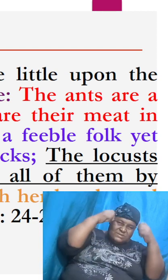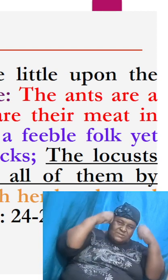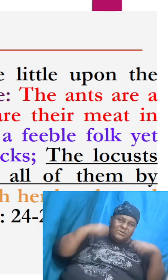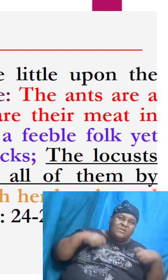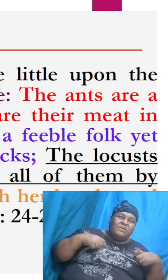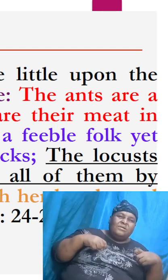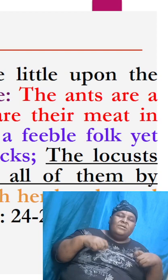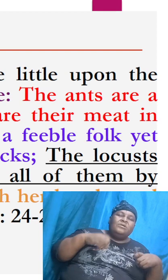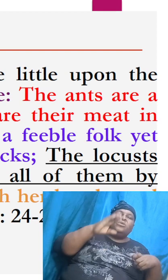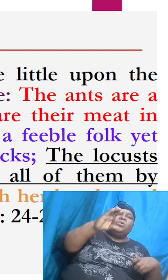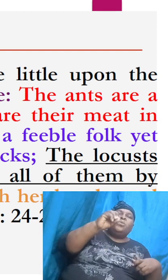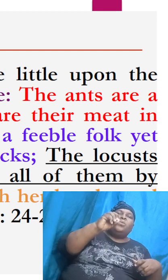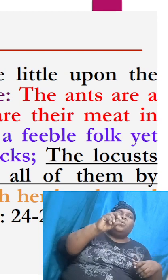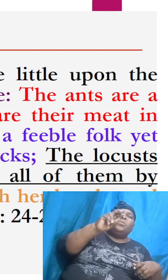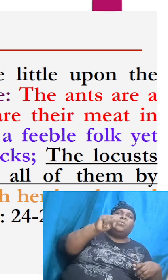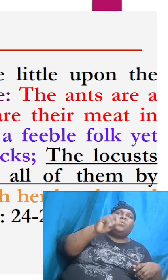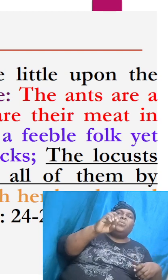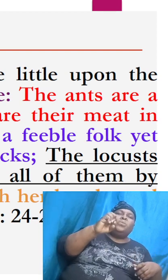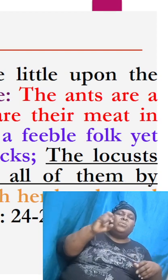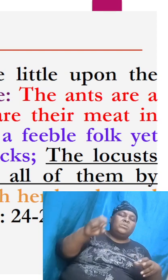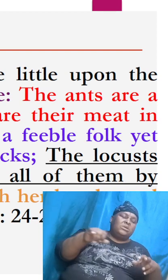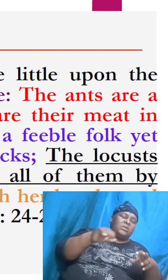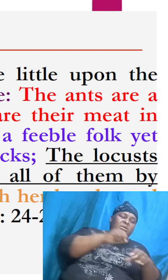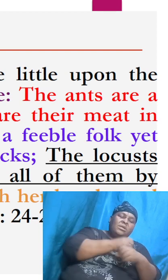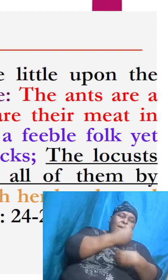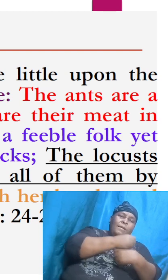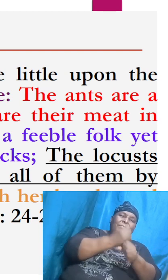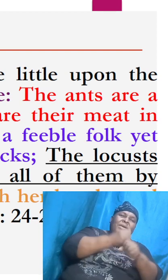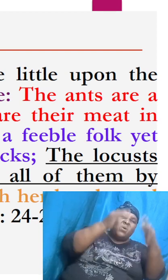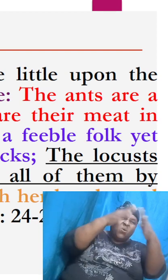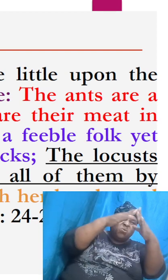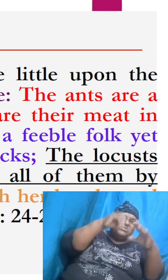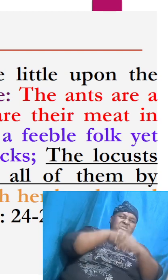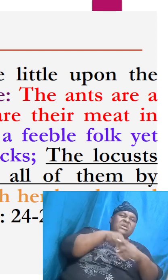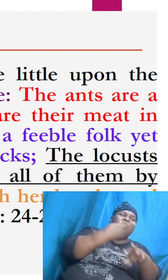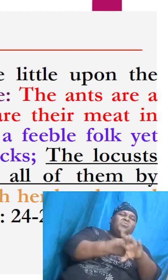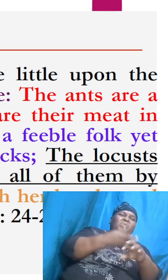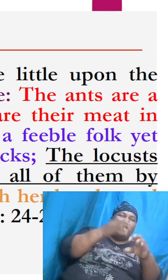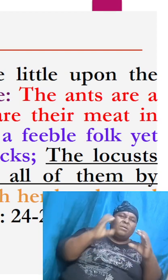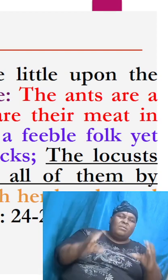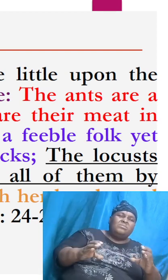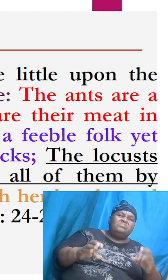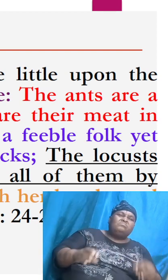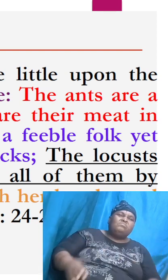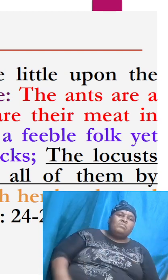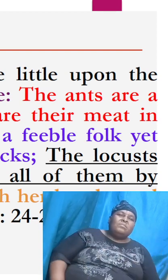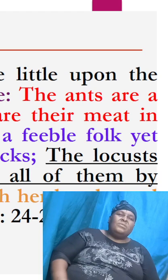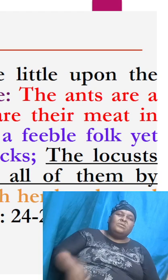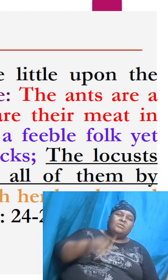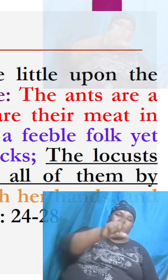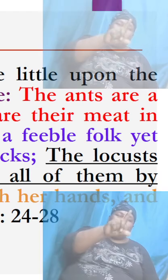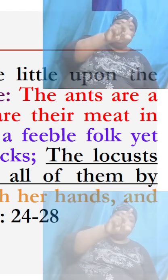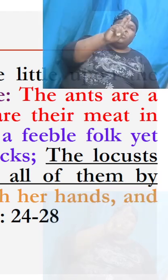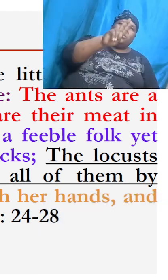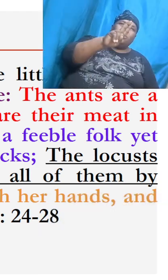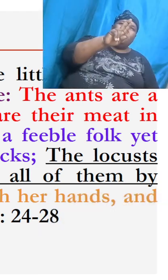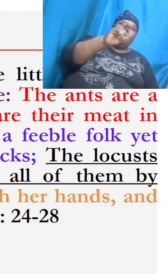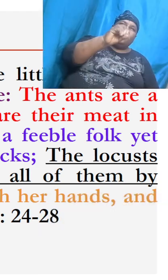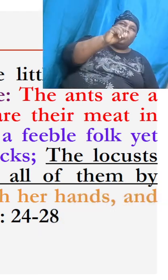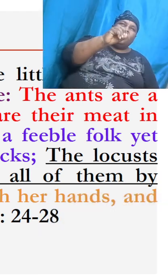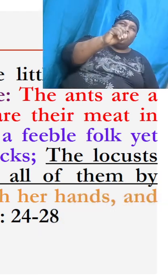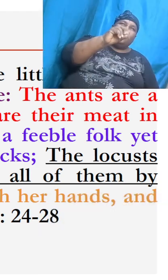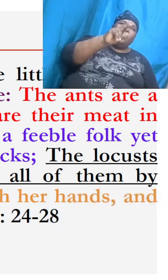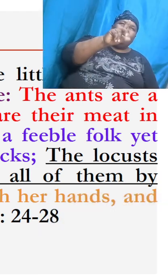yet they make their houses in the rocks. My God. Now what this part of highlight, it said the locusts, it have no